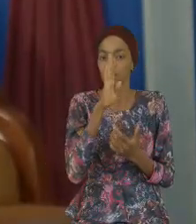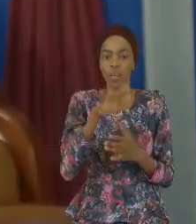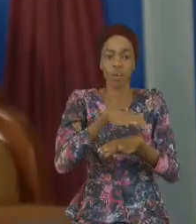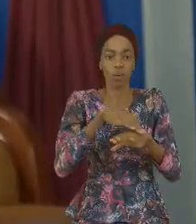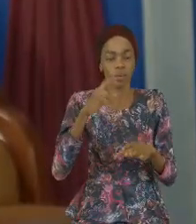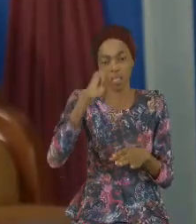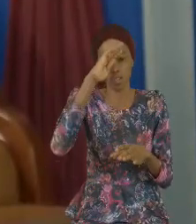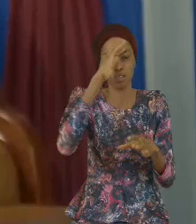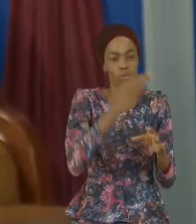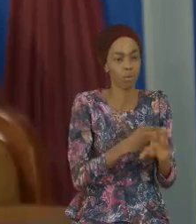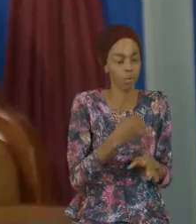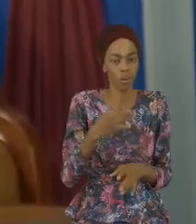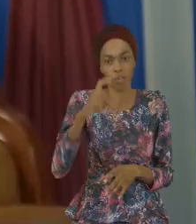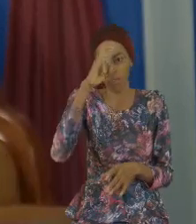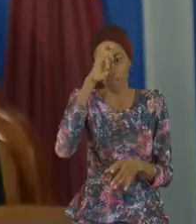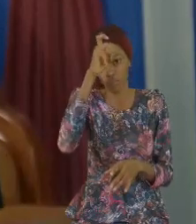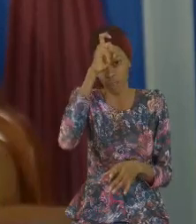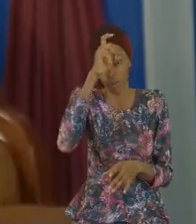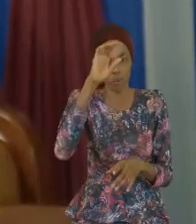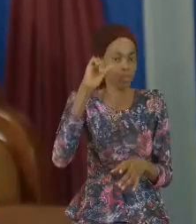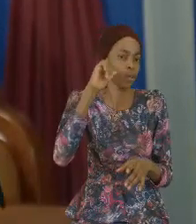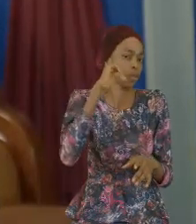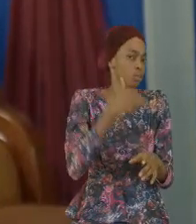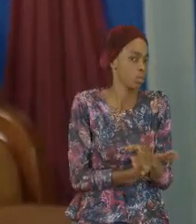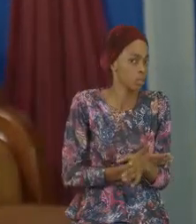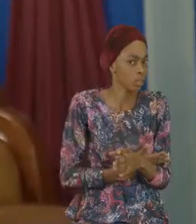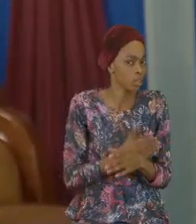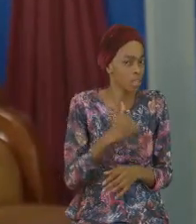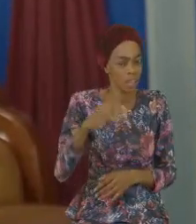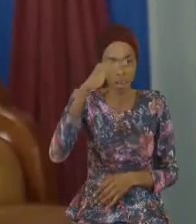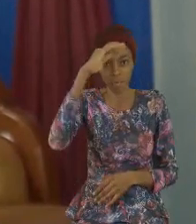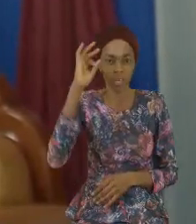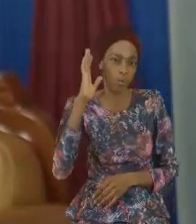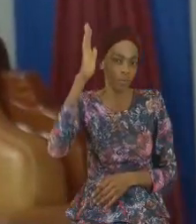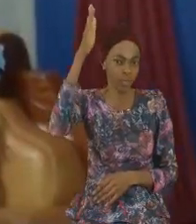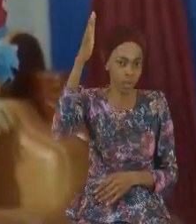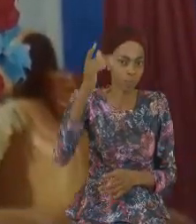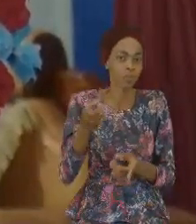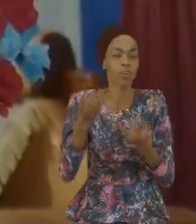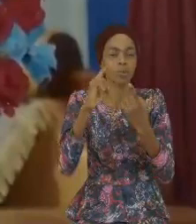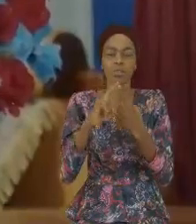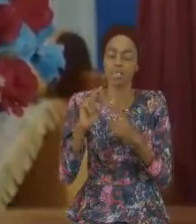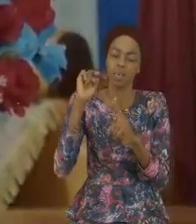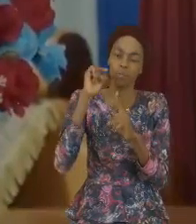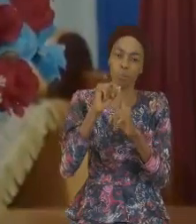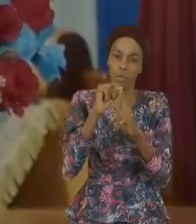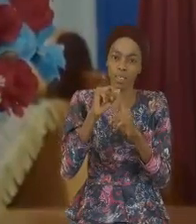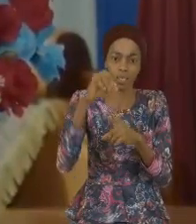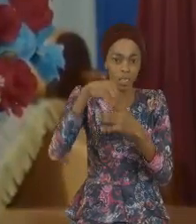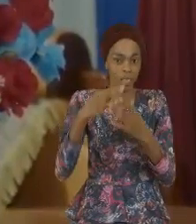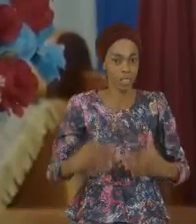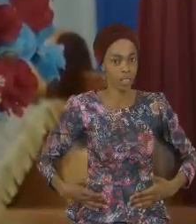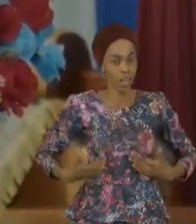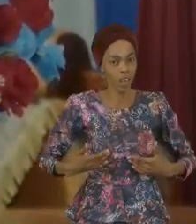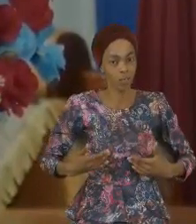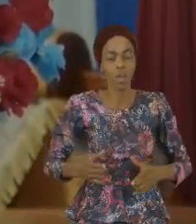son of Pharaoh's daughter. A man of destiny comes to the point in his life. A